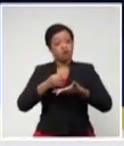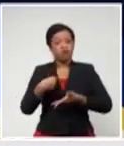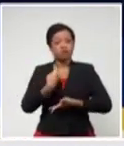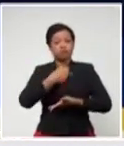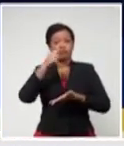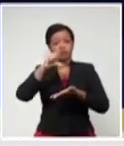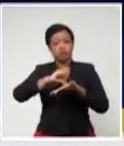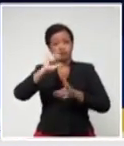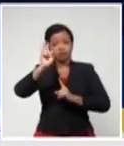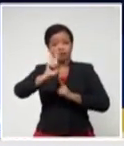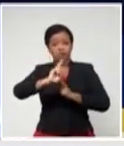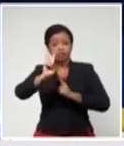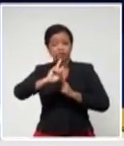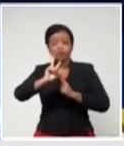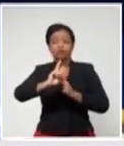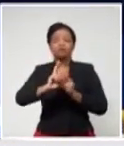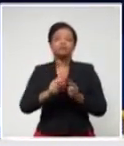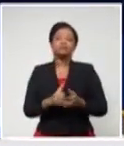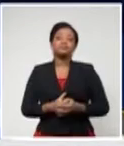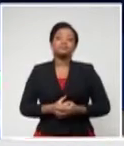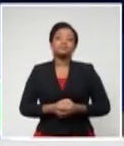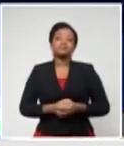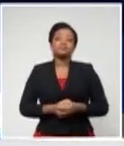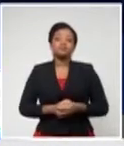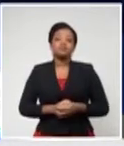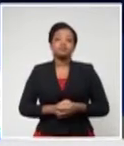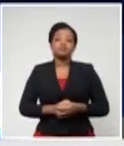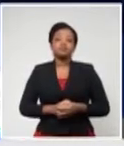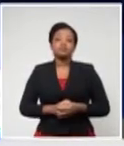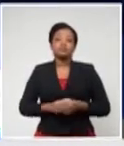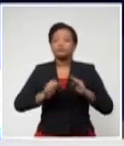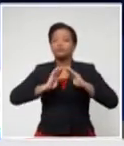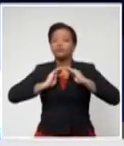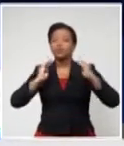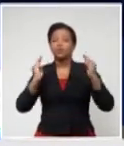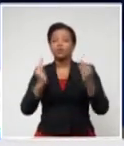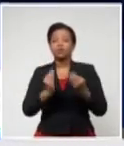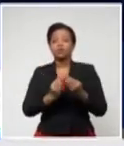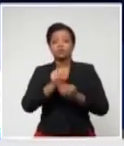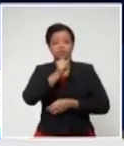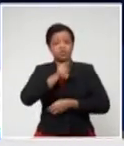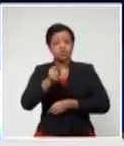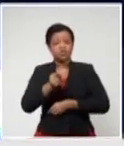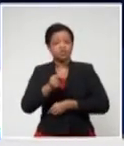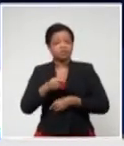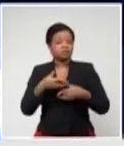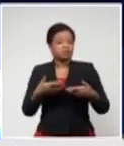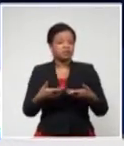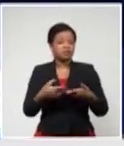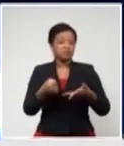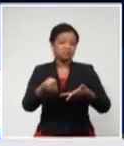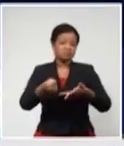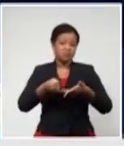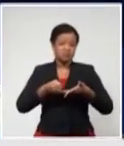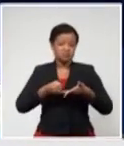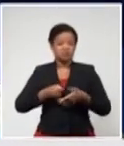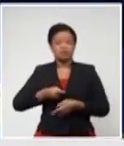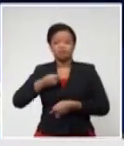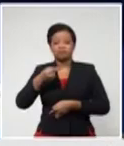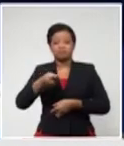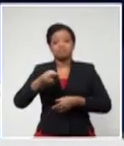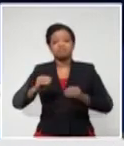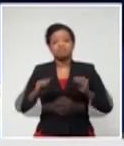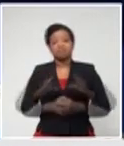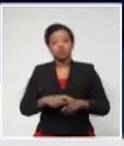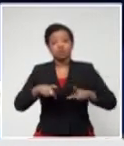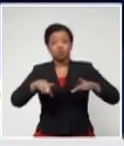studio, and to all those who tune in every morning to hear our briefing and who comply with COVID-19 measures.